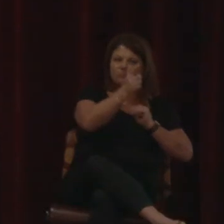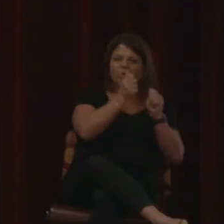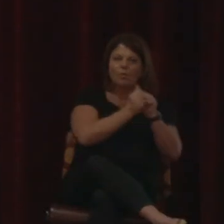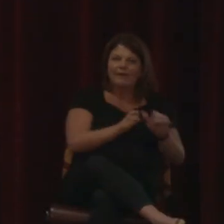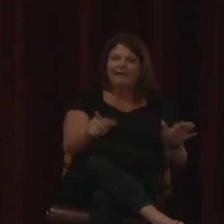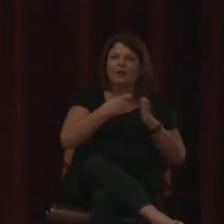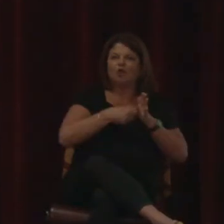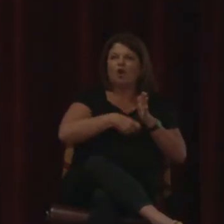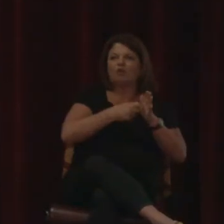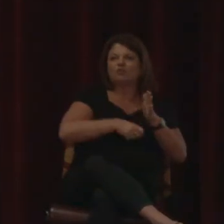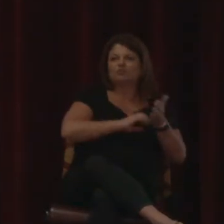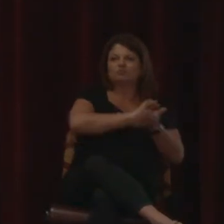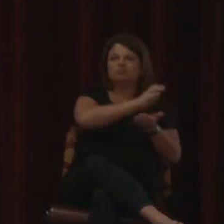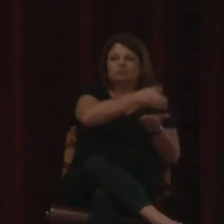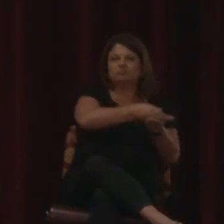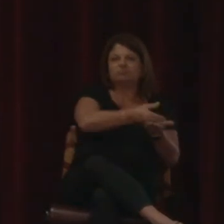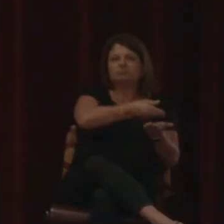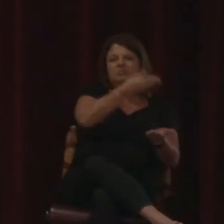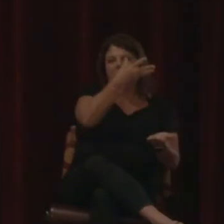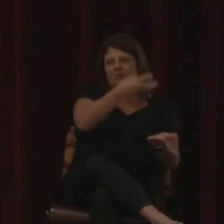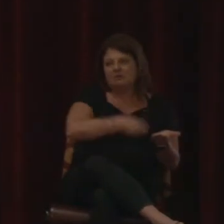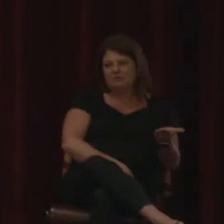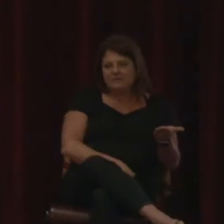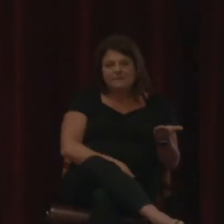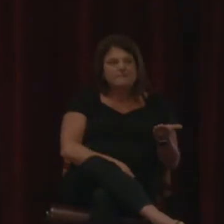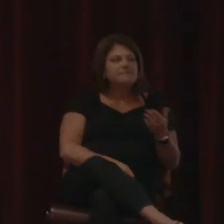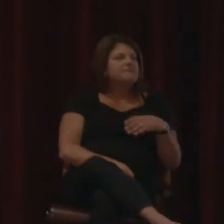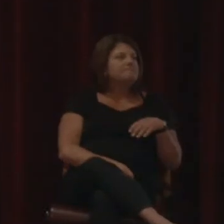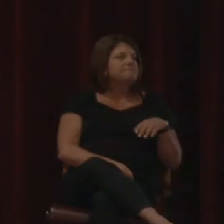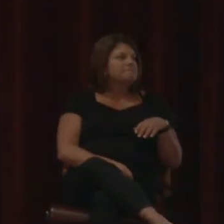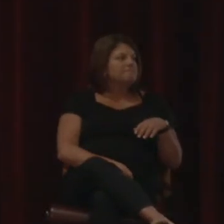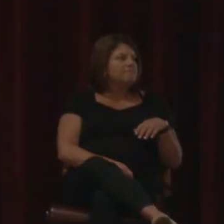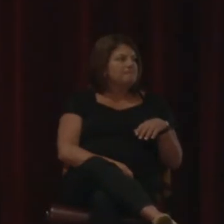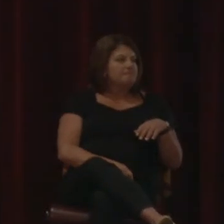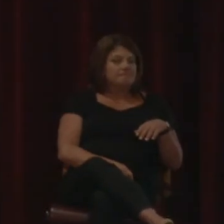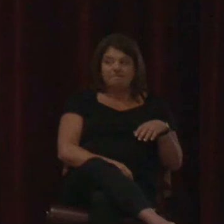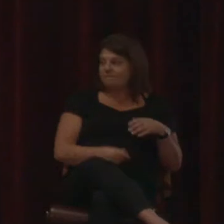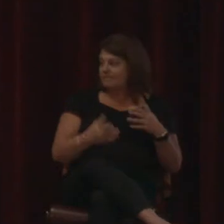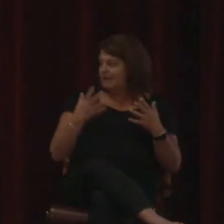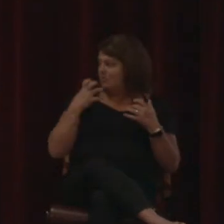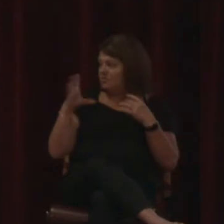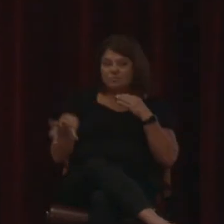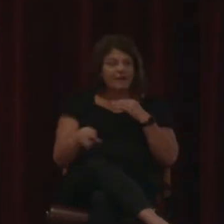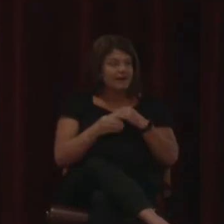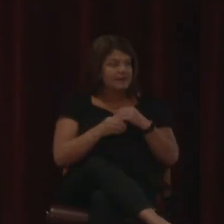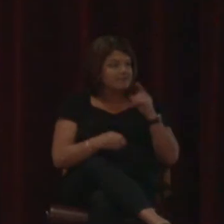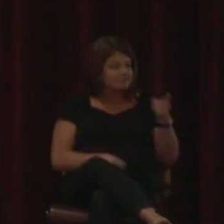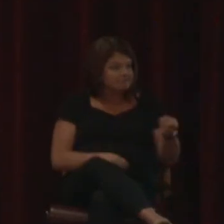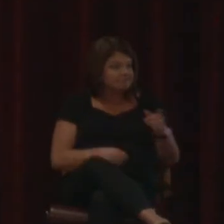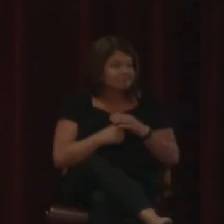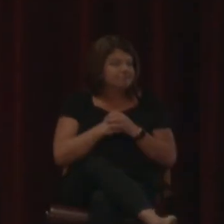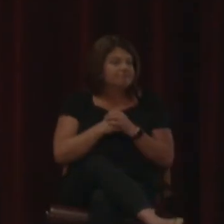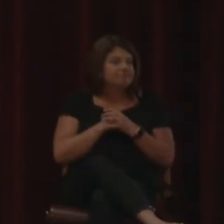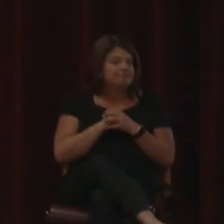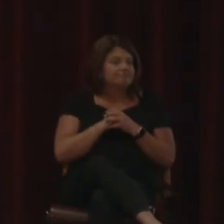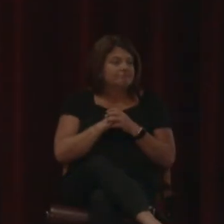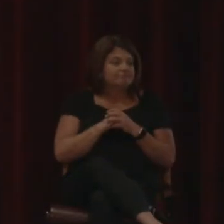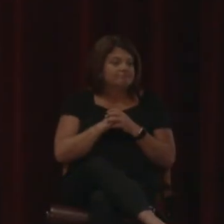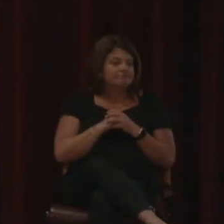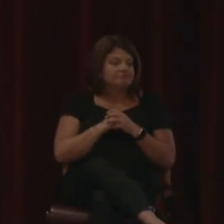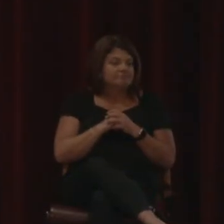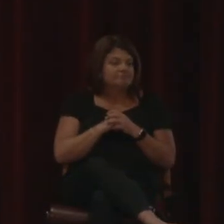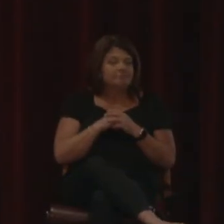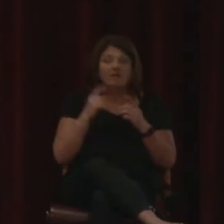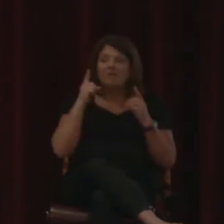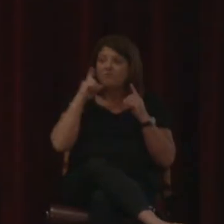charged every month. Excellent. Olivia, did you want to add in, or? Oh, I would just say that for all